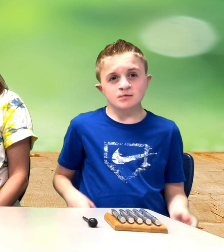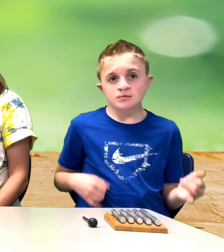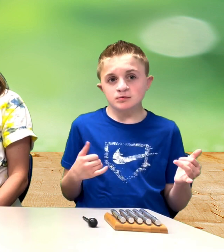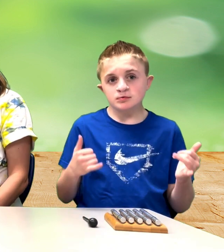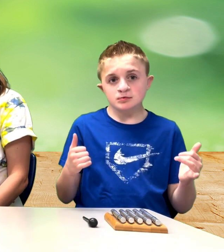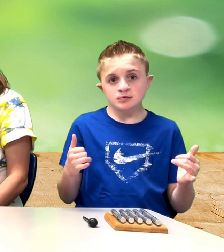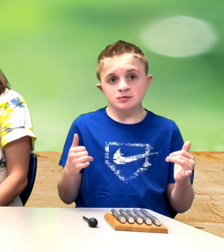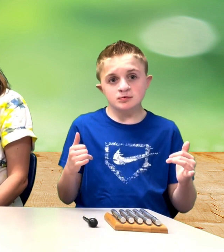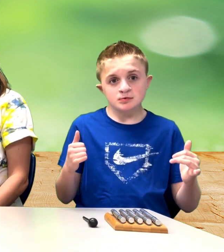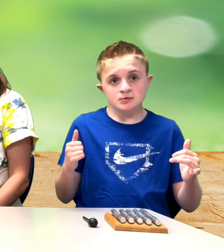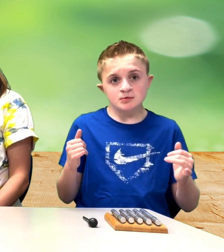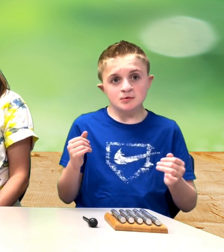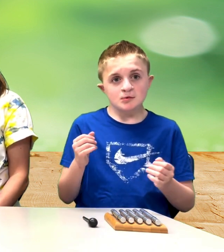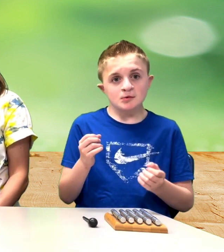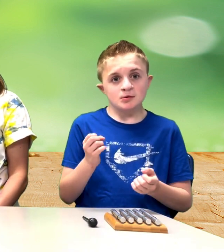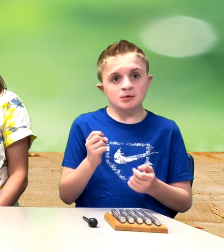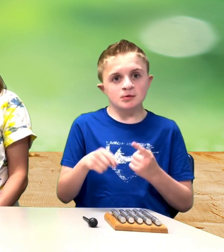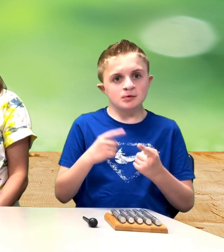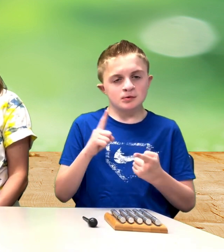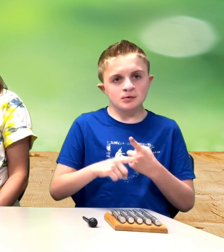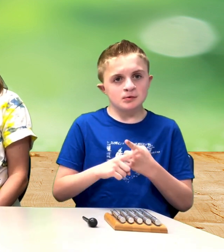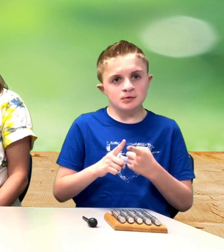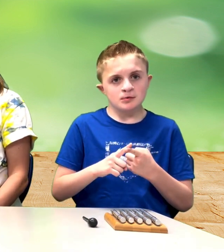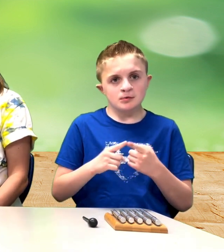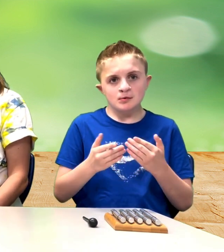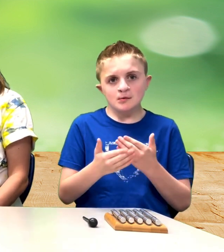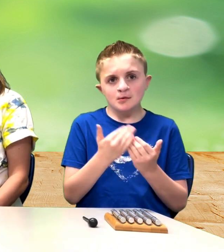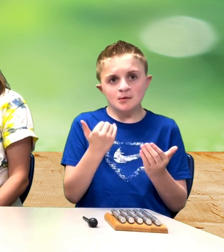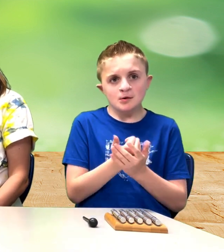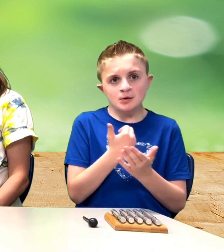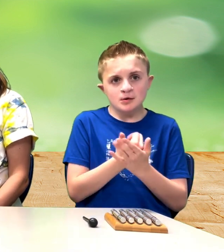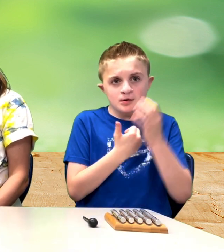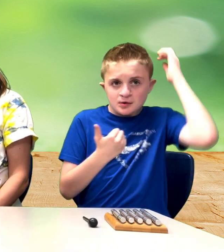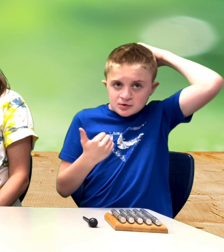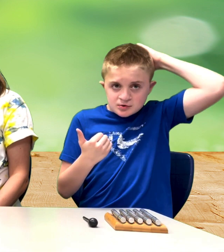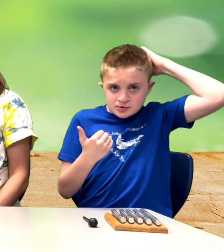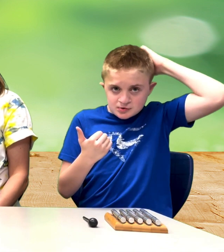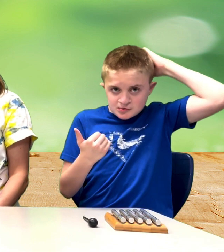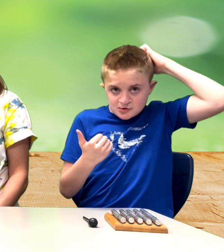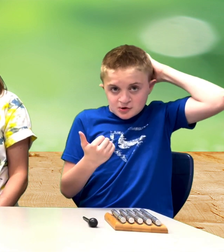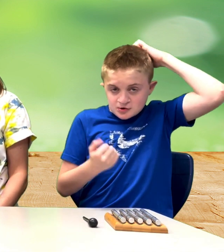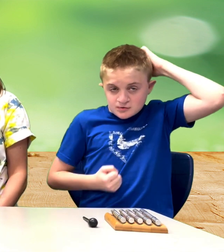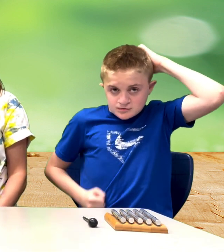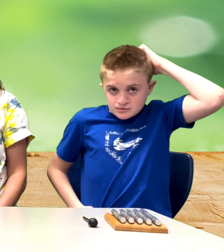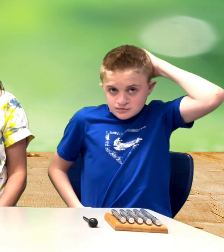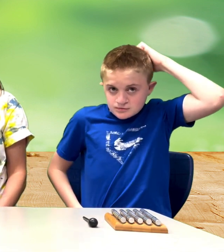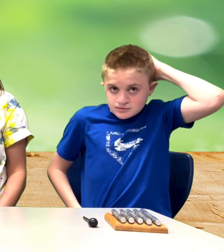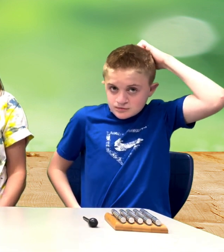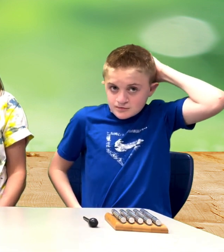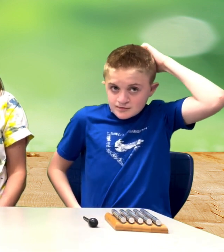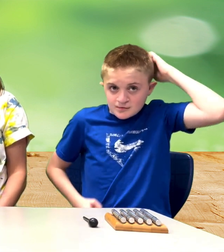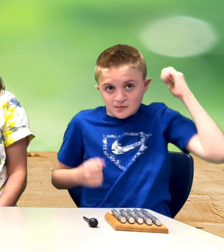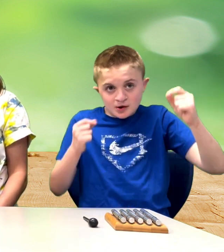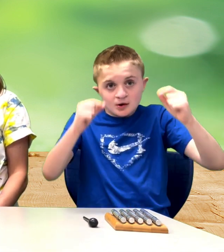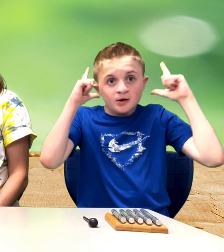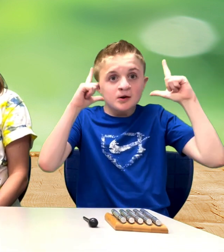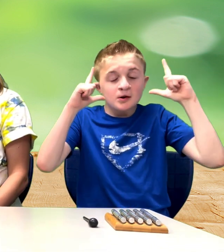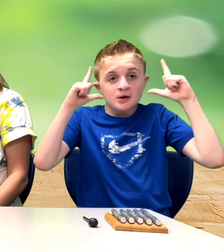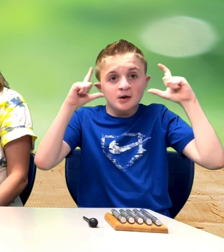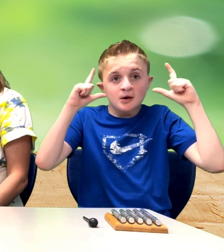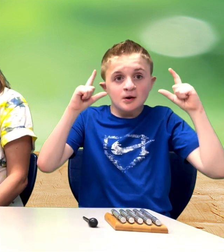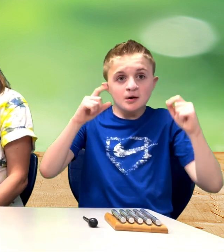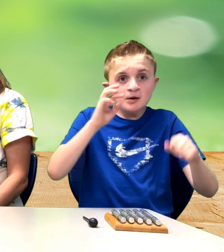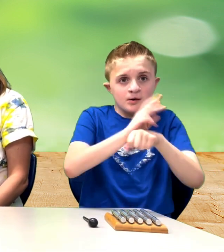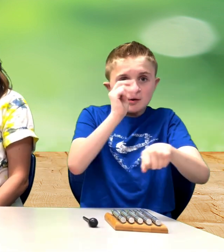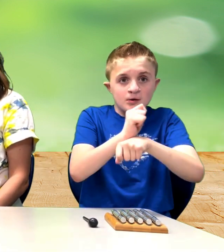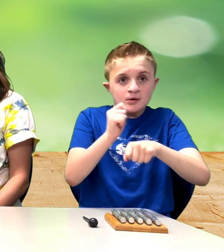bit about our new faces, or our faces of Raymond Temple. She's certainly